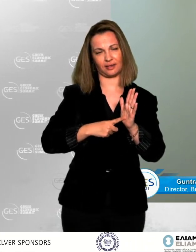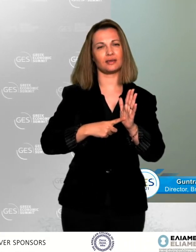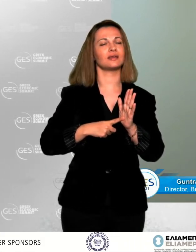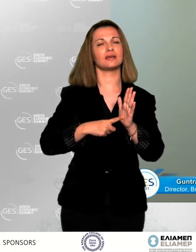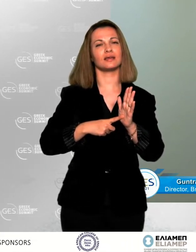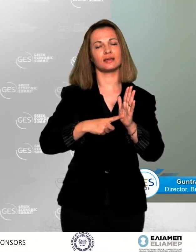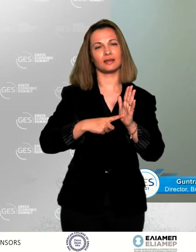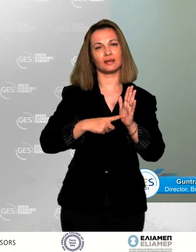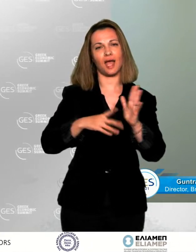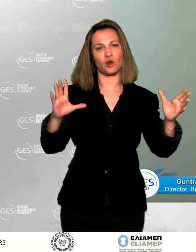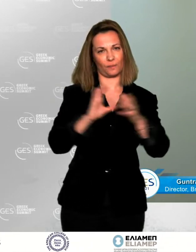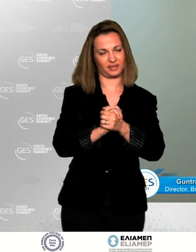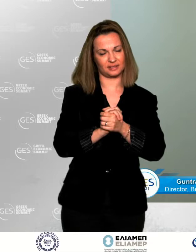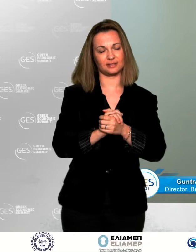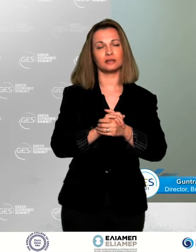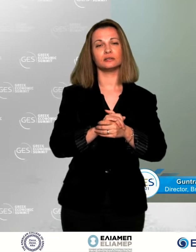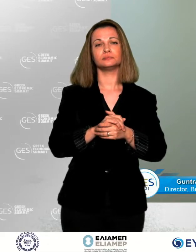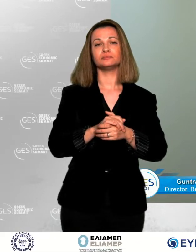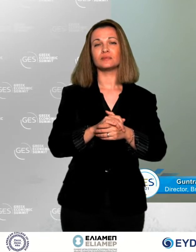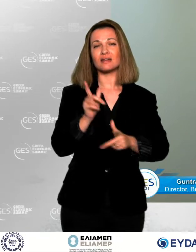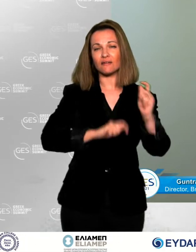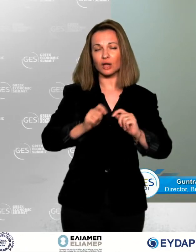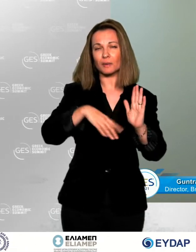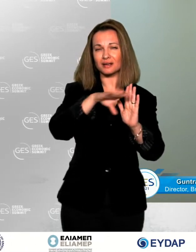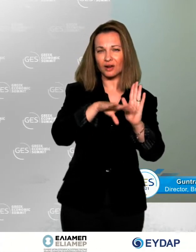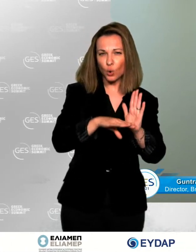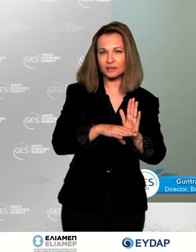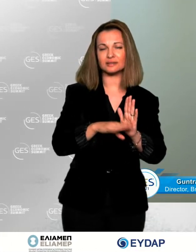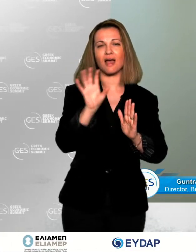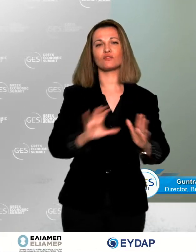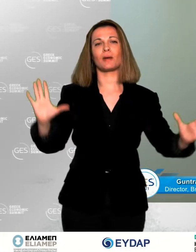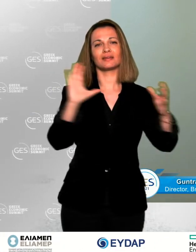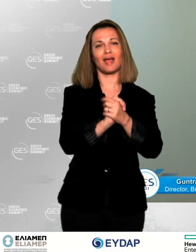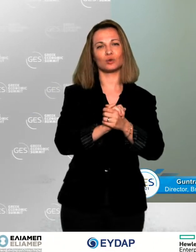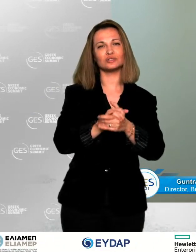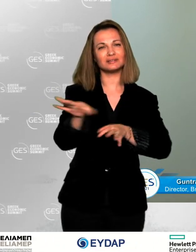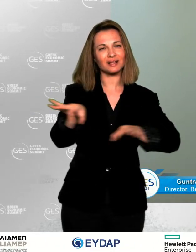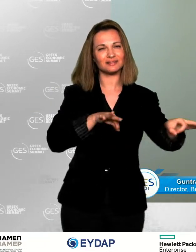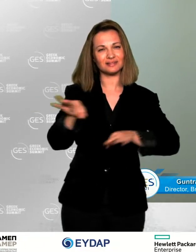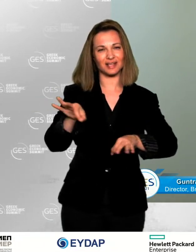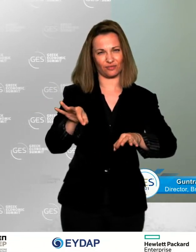actually be, this investment to be done without major political costs